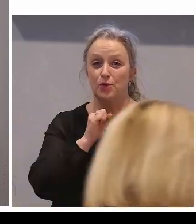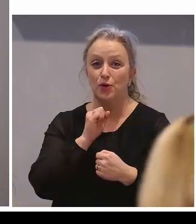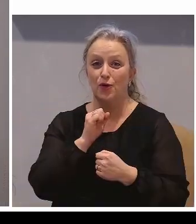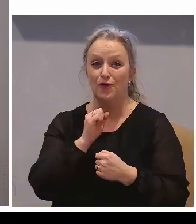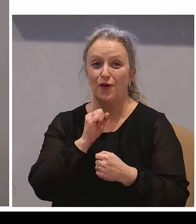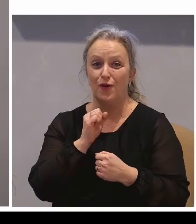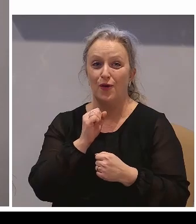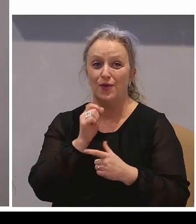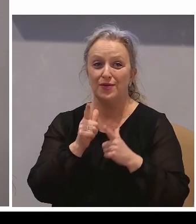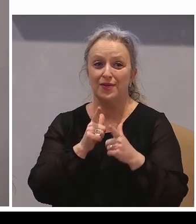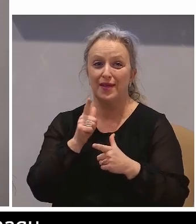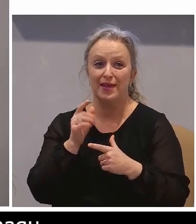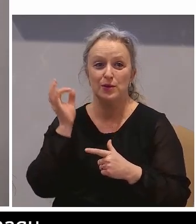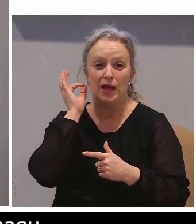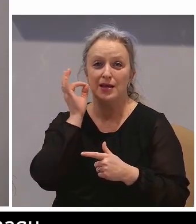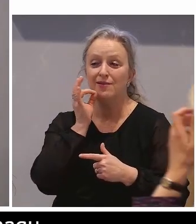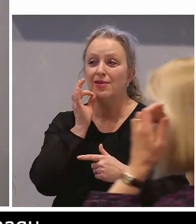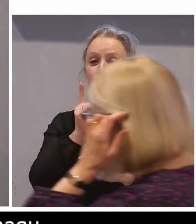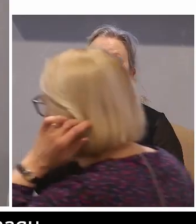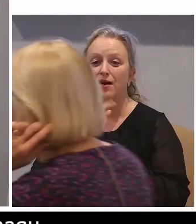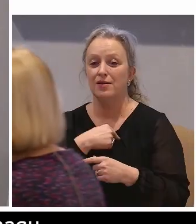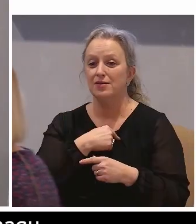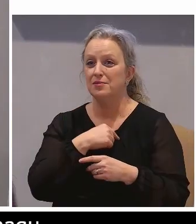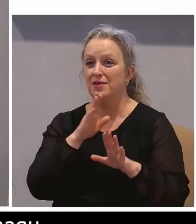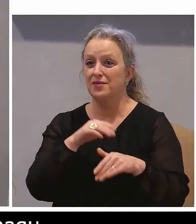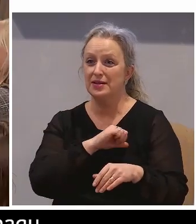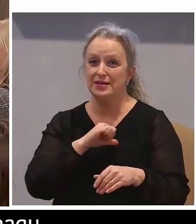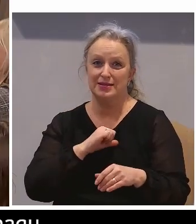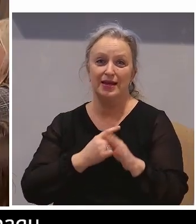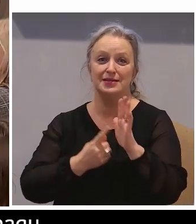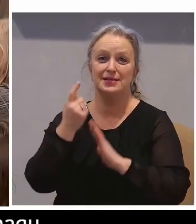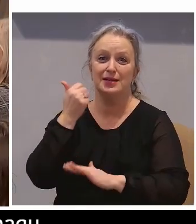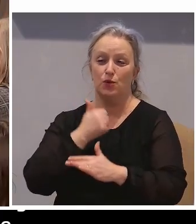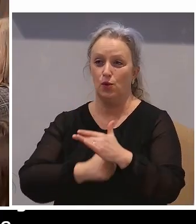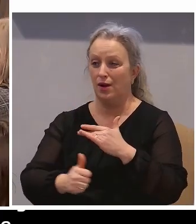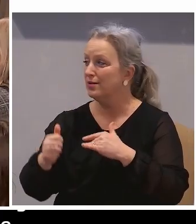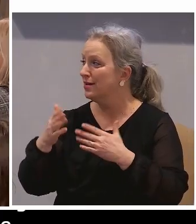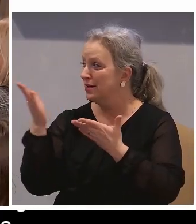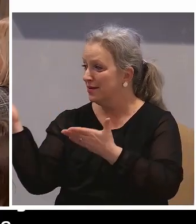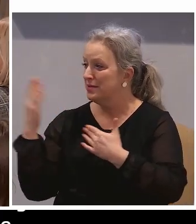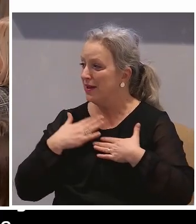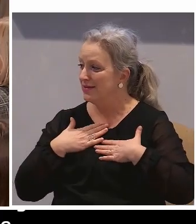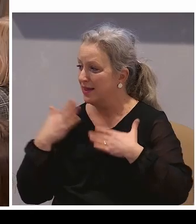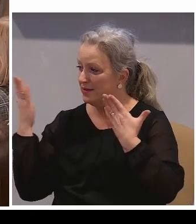tegelikult küll hand kõrval over küljes, the aga microphone. Well, actually, the microphone is me täname teid attached to